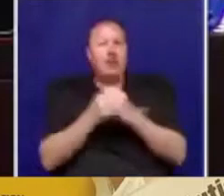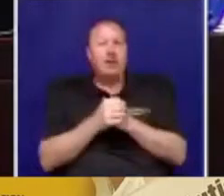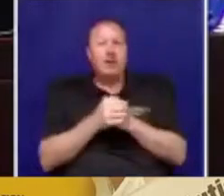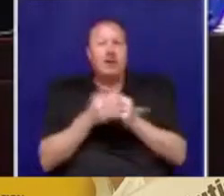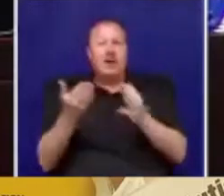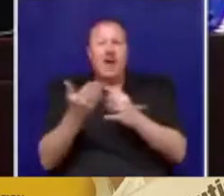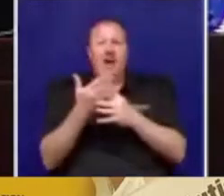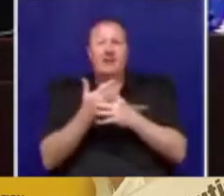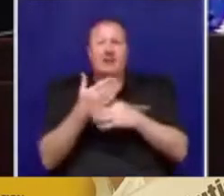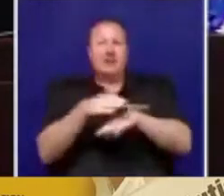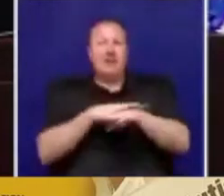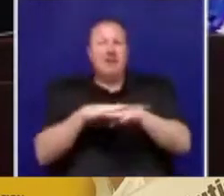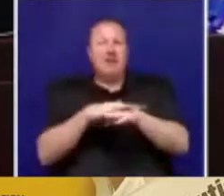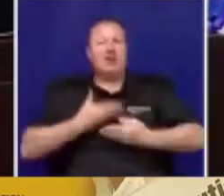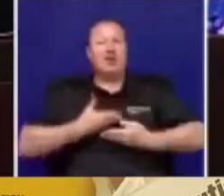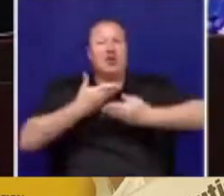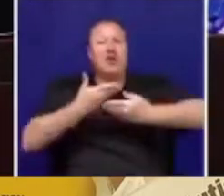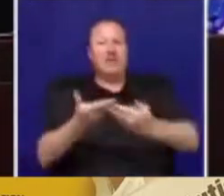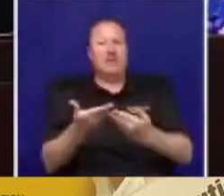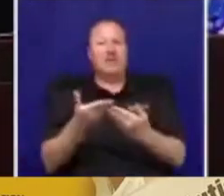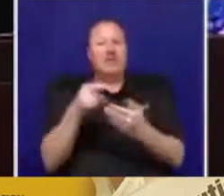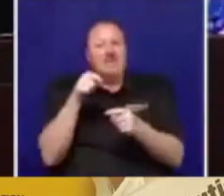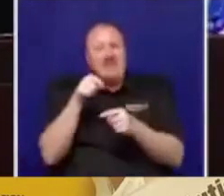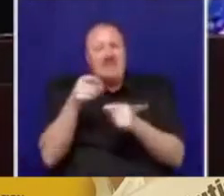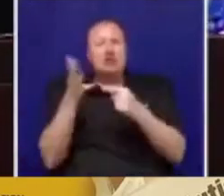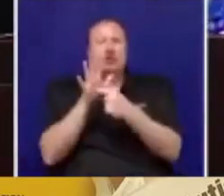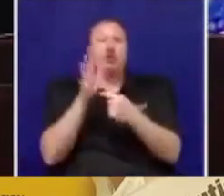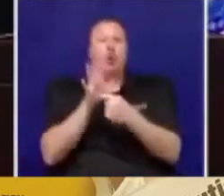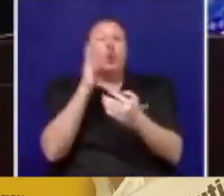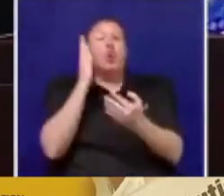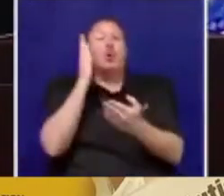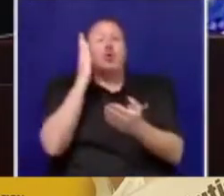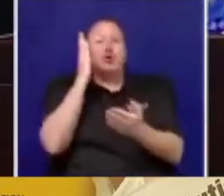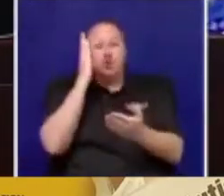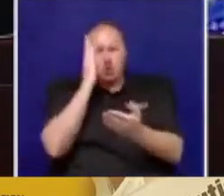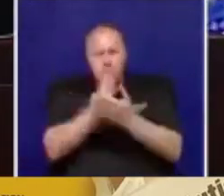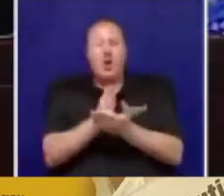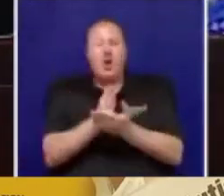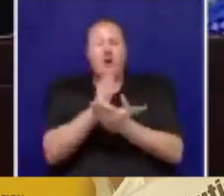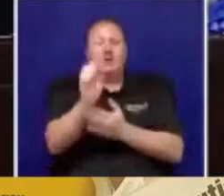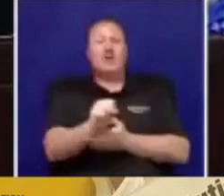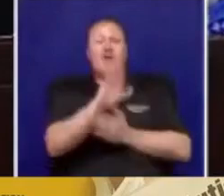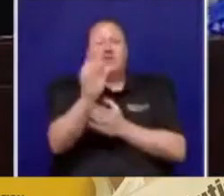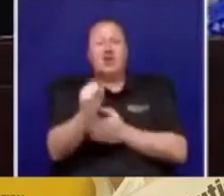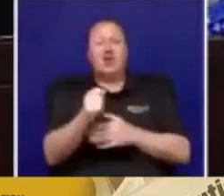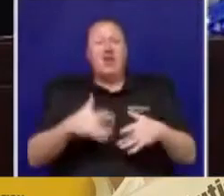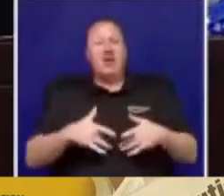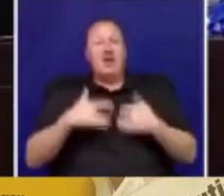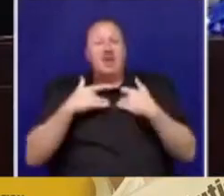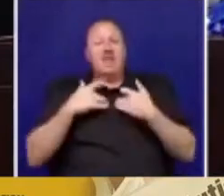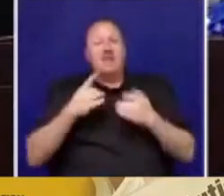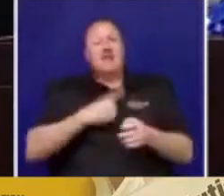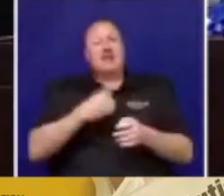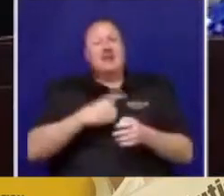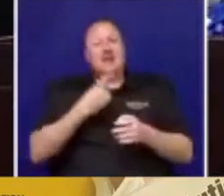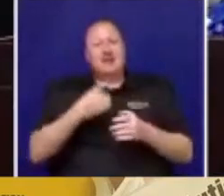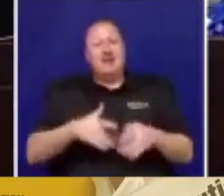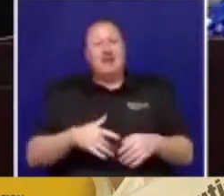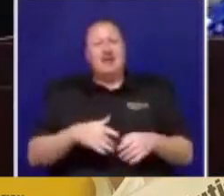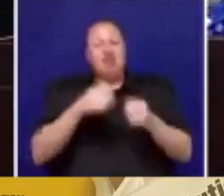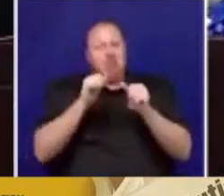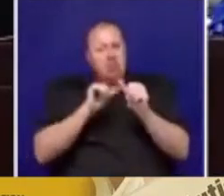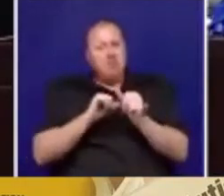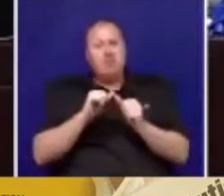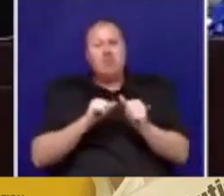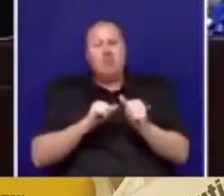access to basic services is the surest way to ensure that South Africans live a life of dignity. Under this